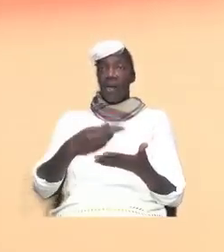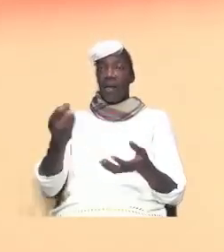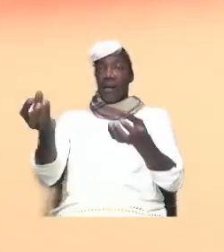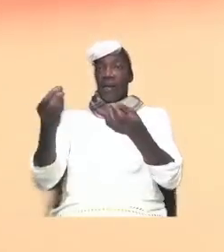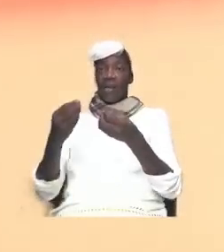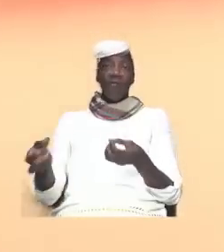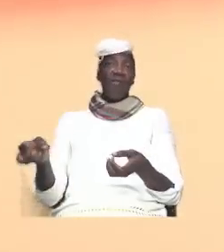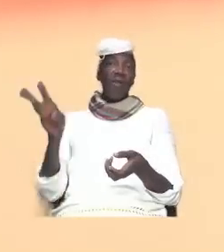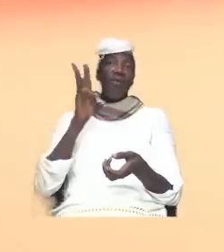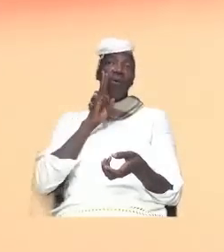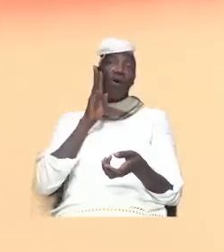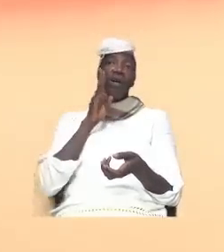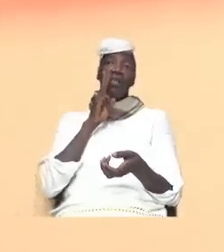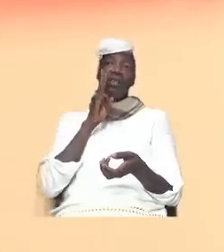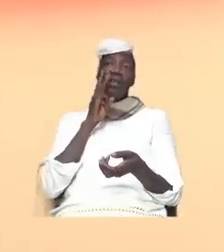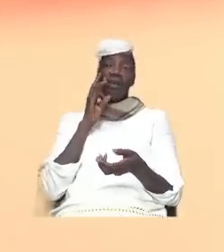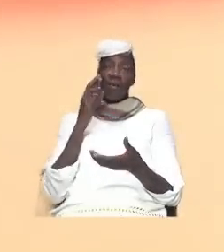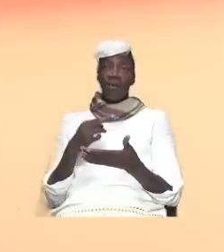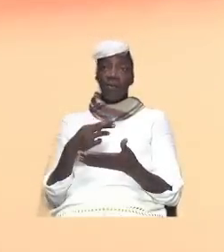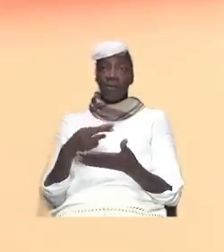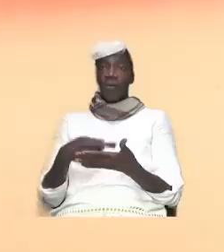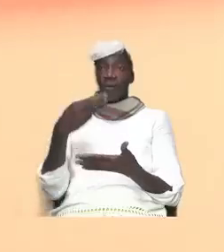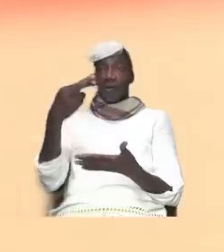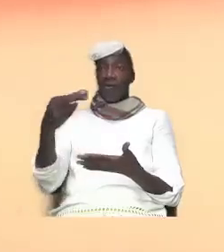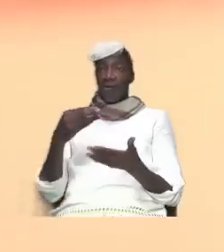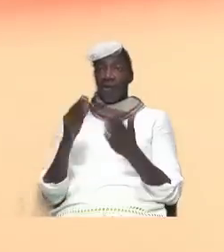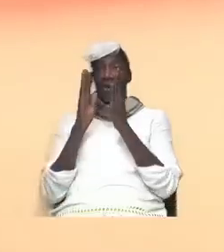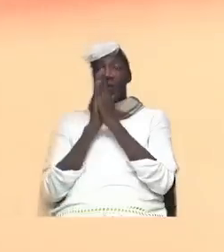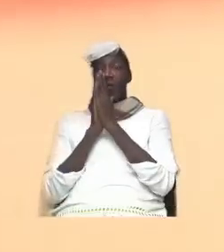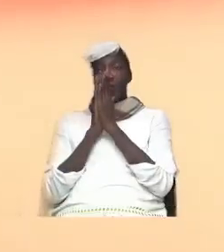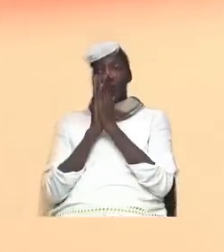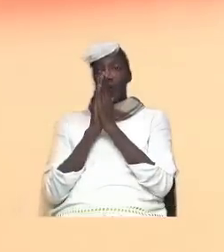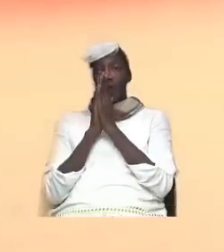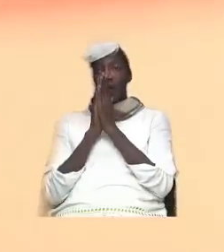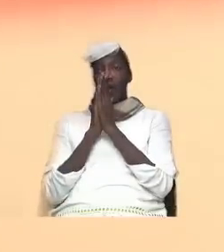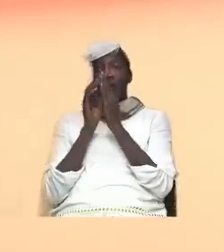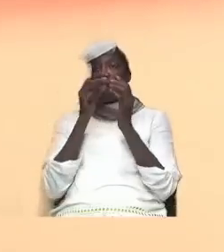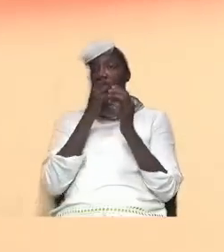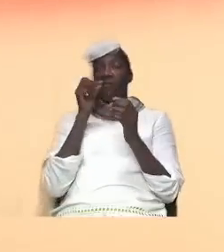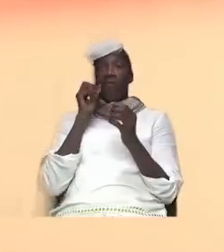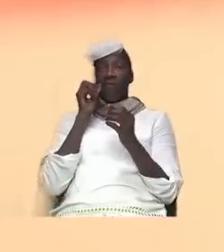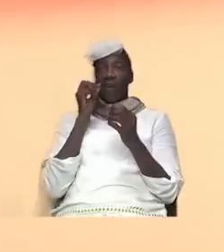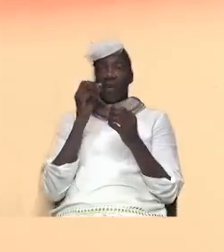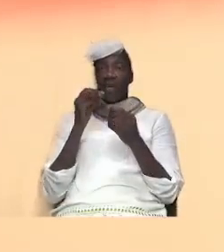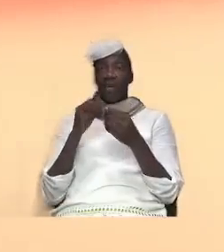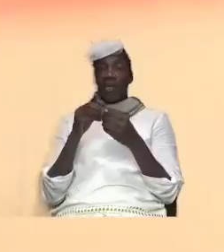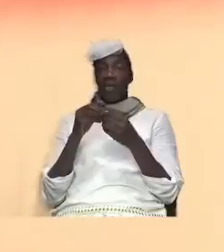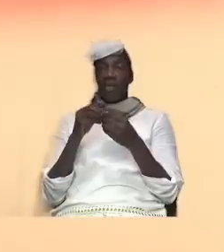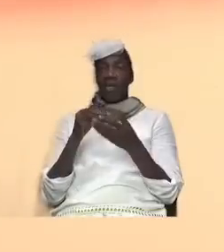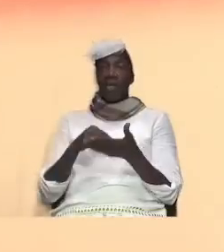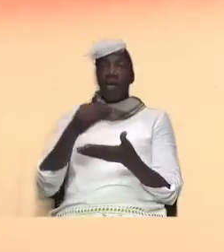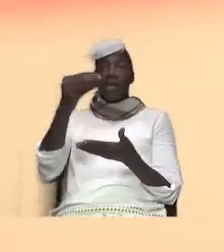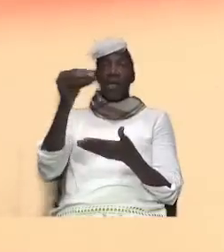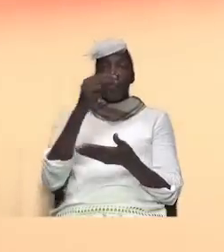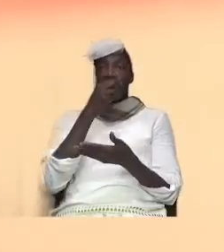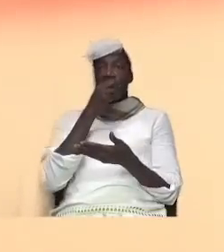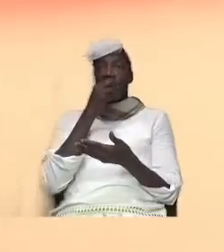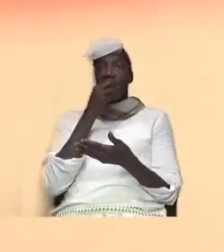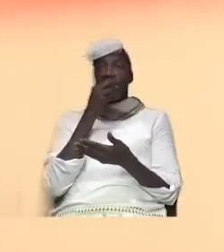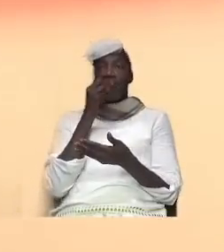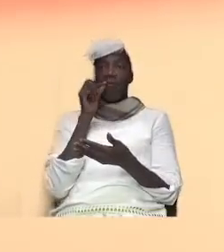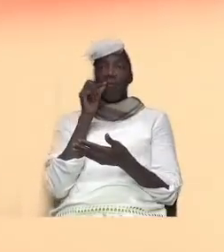a reward for those who pray and fast and give alms in secret. They all have the rewards. The rewards are not